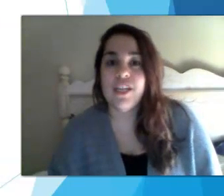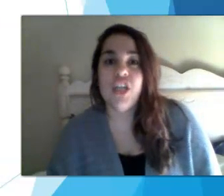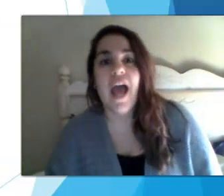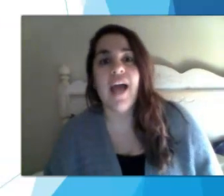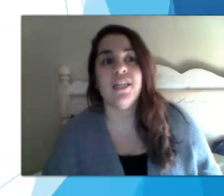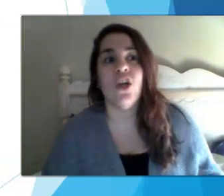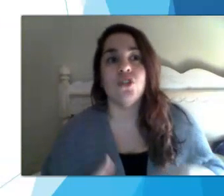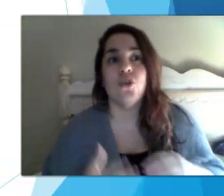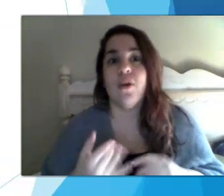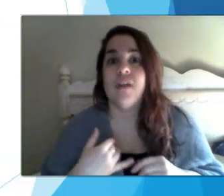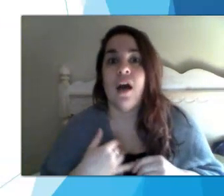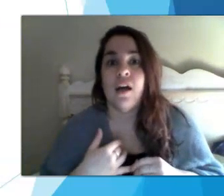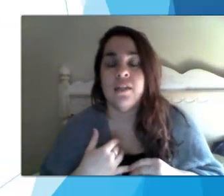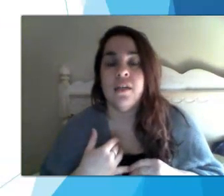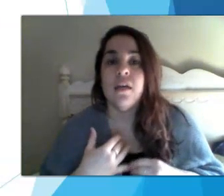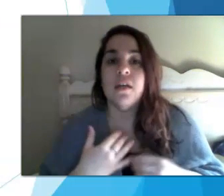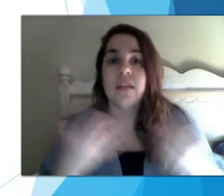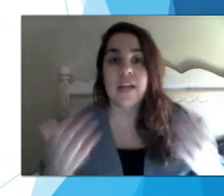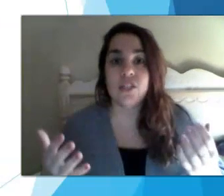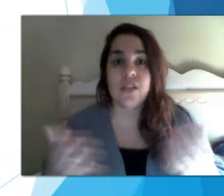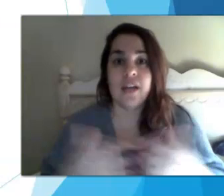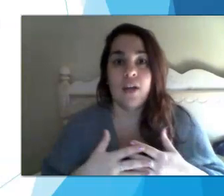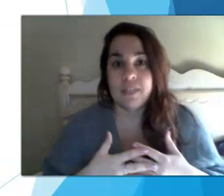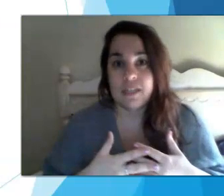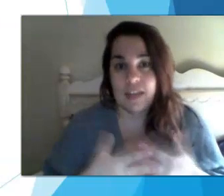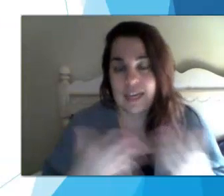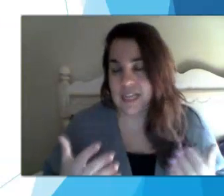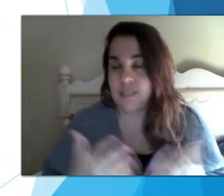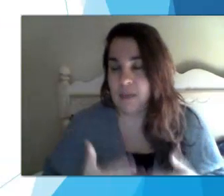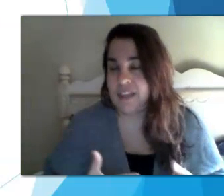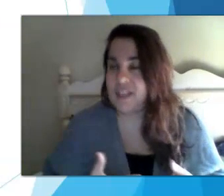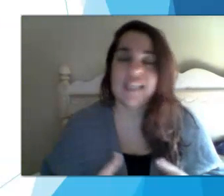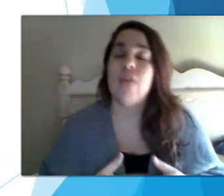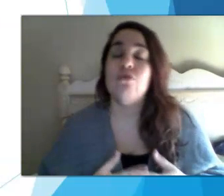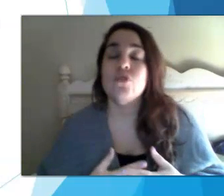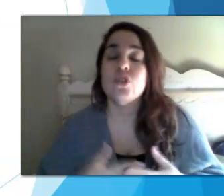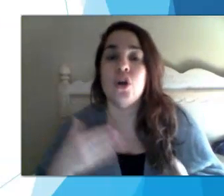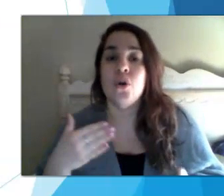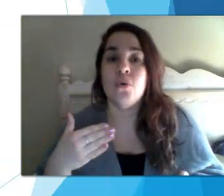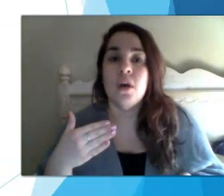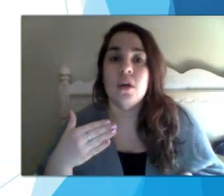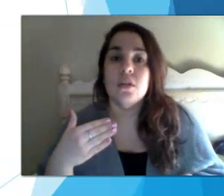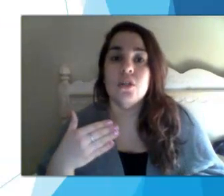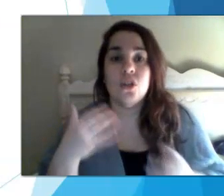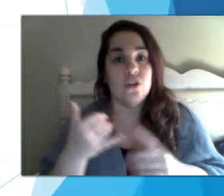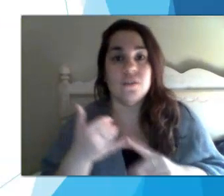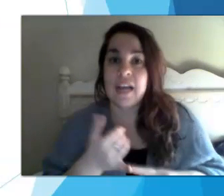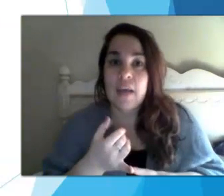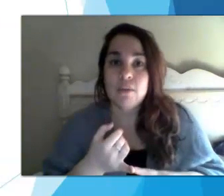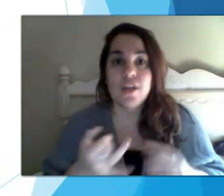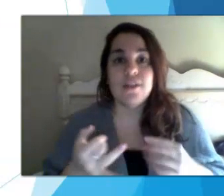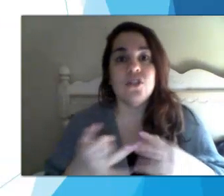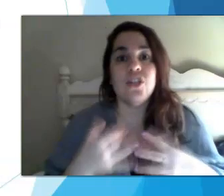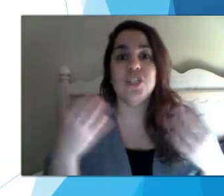sign language, and it also works on letters, and I'll be, like I said, spelling things out. So you'll learn